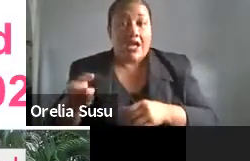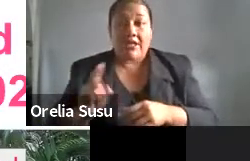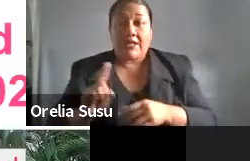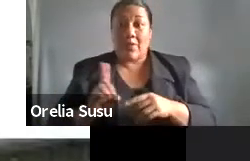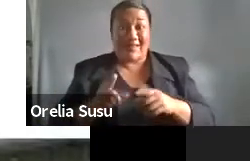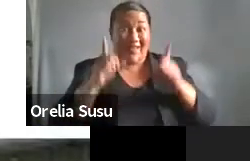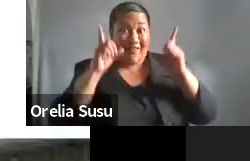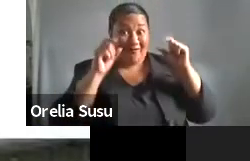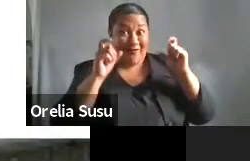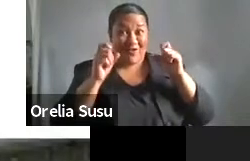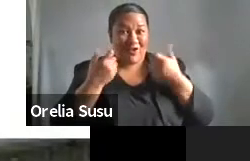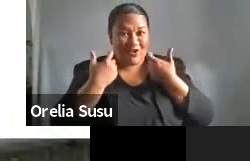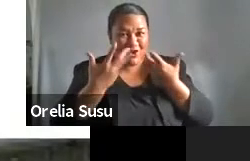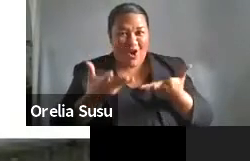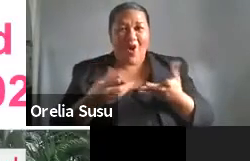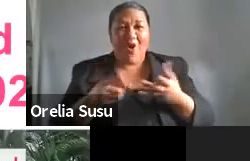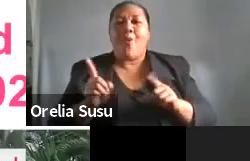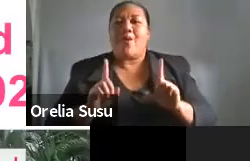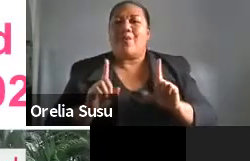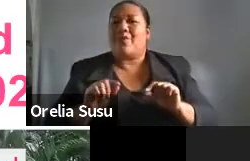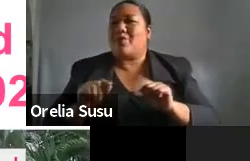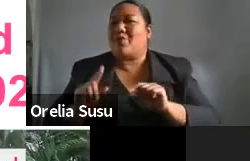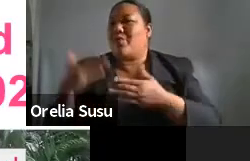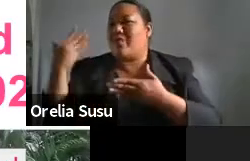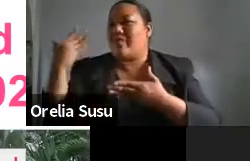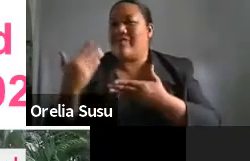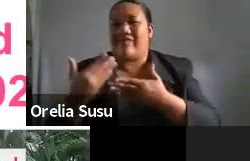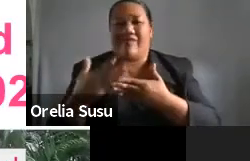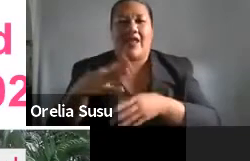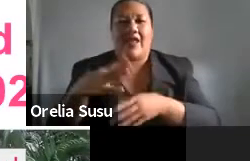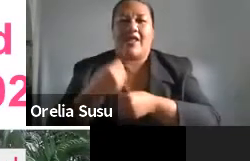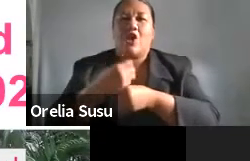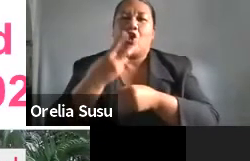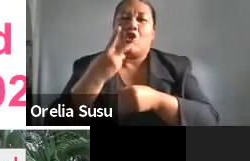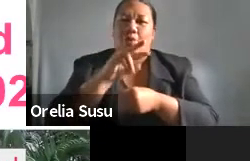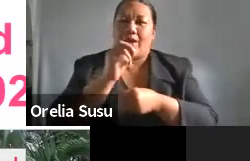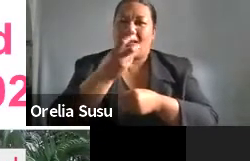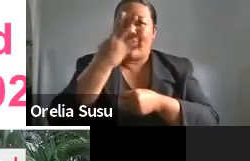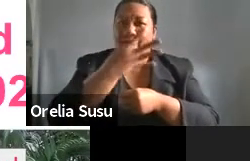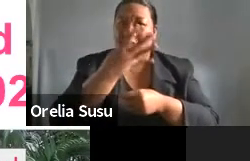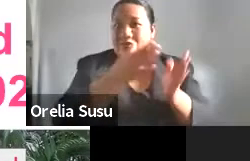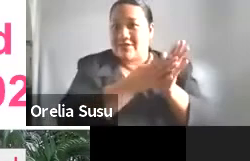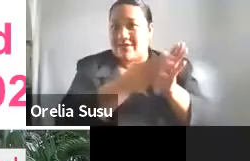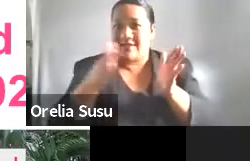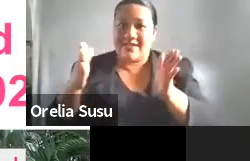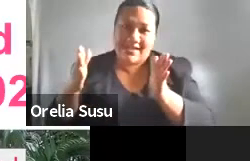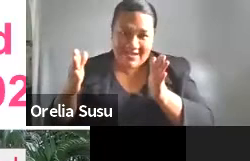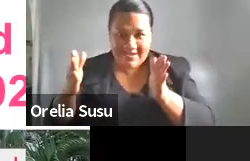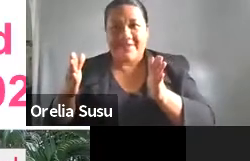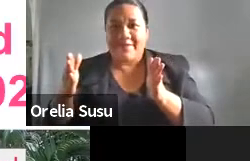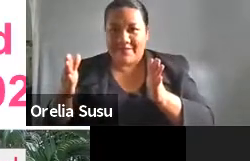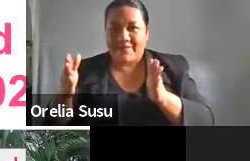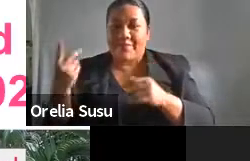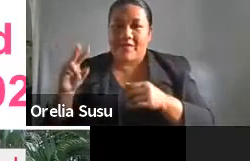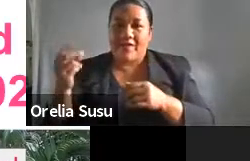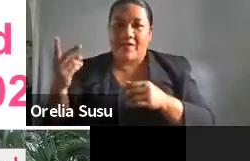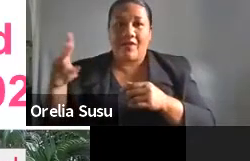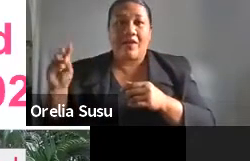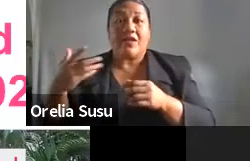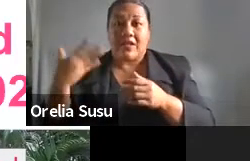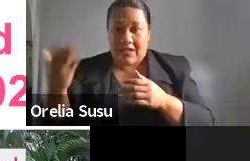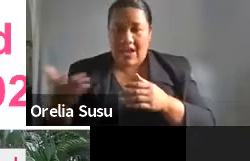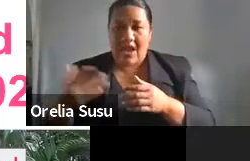are through the woman defender common in the beginning of the days in 2014. Which in through the came out from woman defender comments came